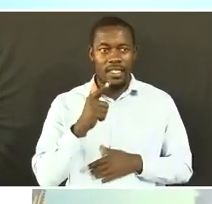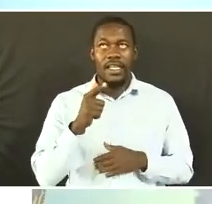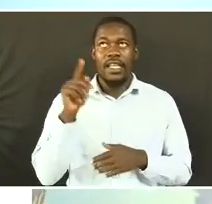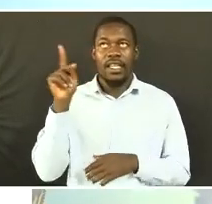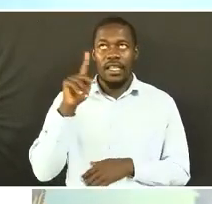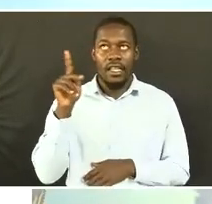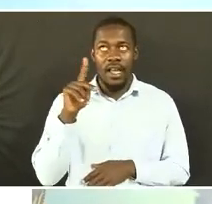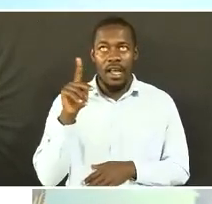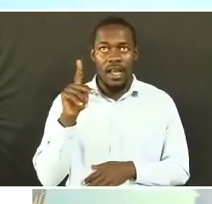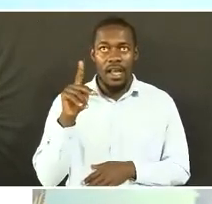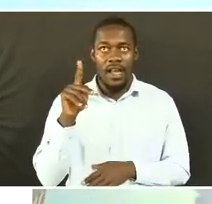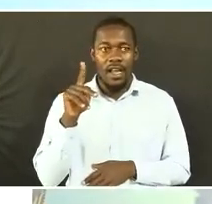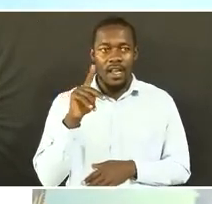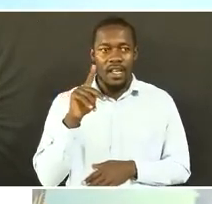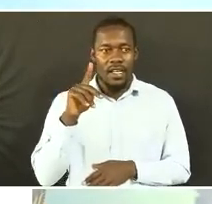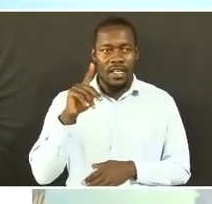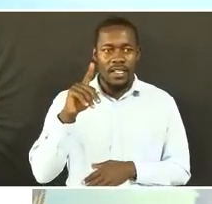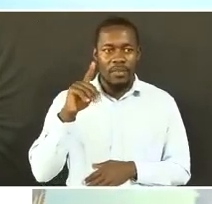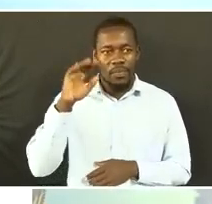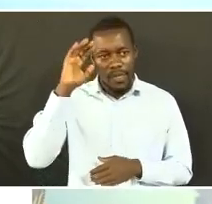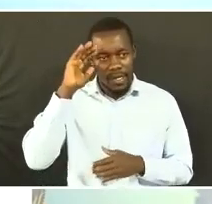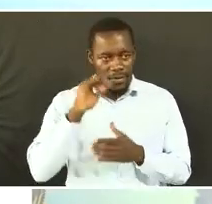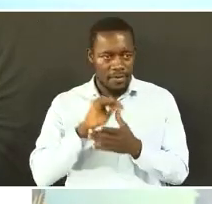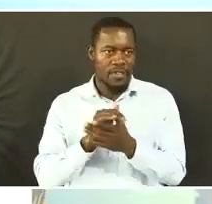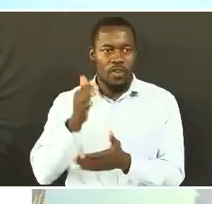Proud in our ethnic, religious